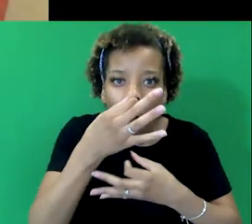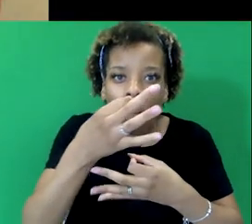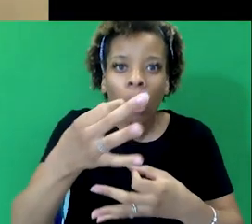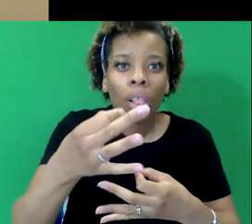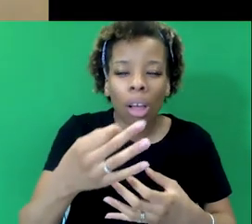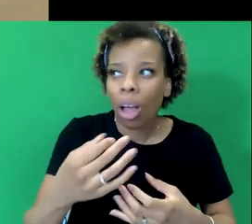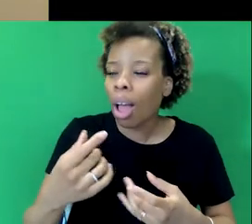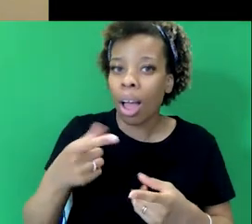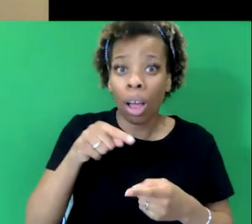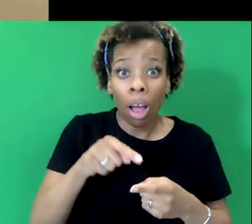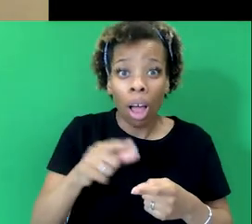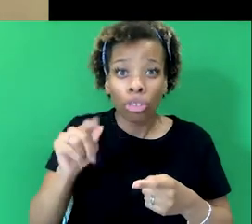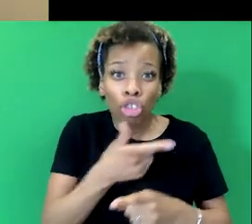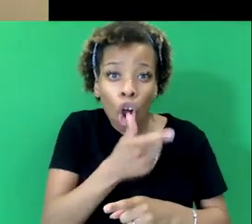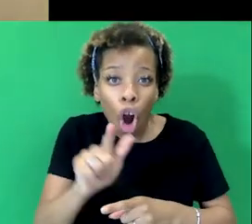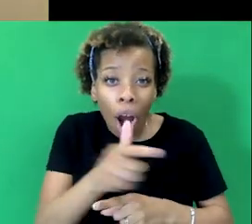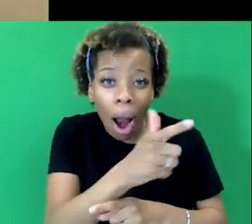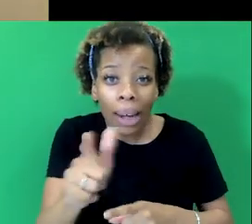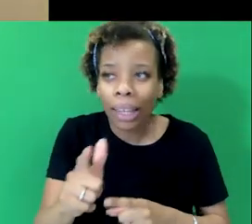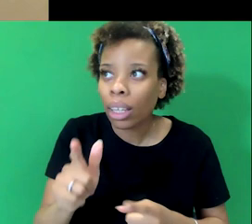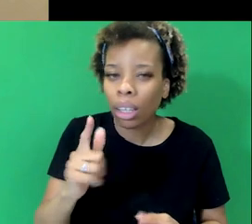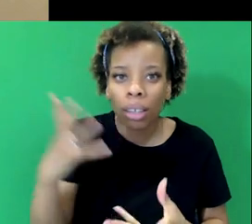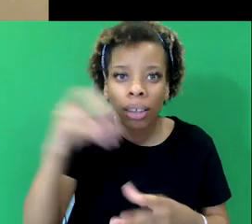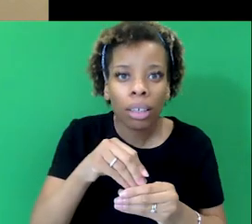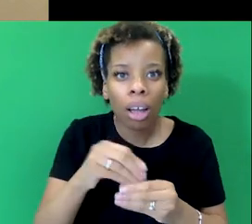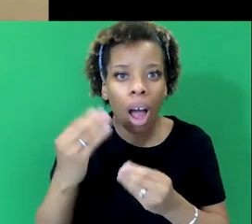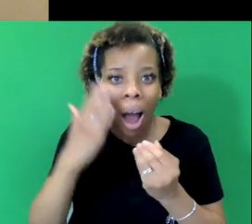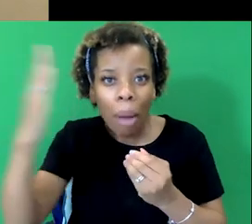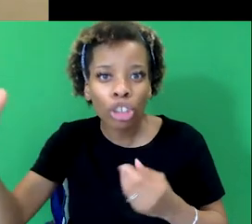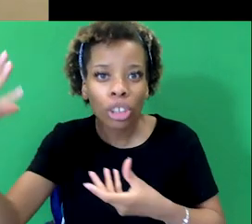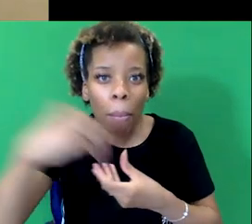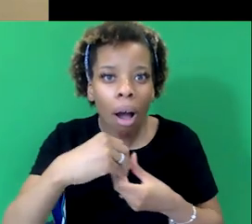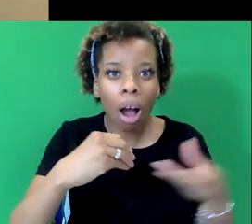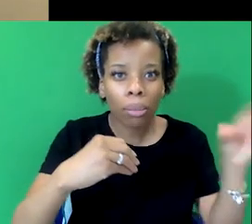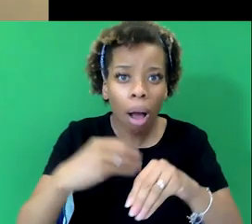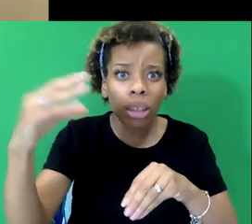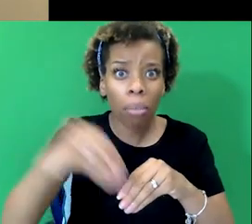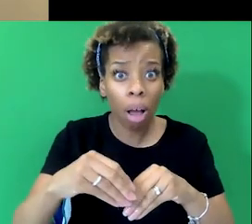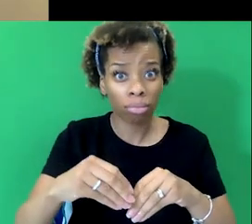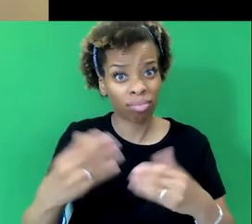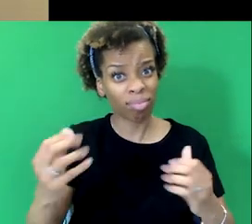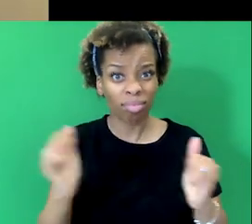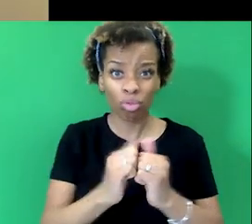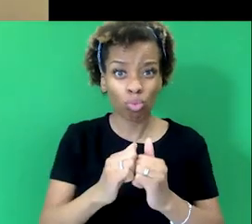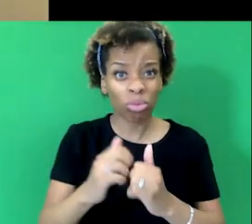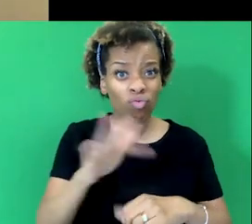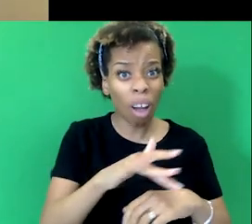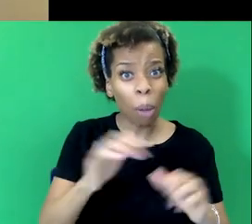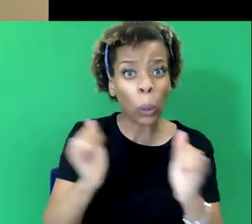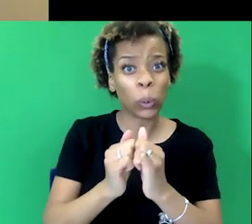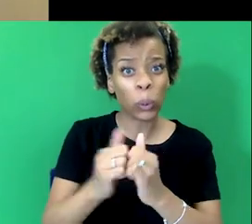taken to a world which might have imagination in it. That's okay. That's good for history. That's good for drama. Mm-hmm. You know,